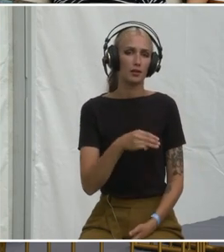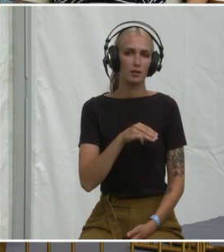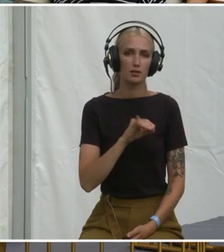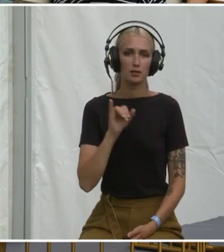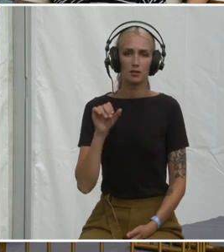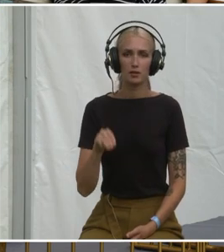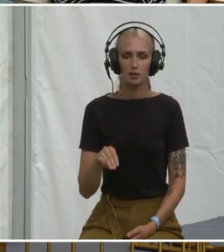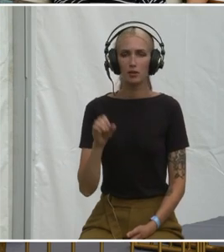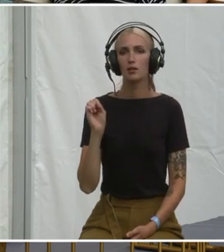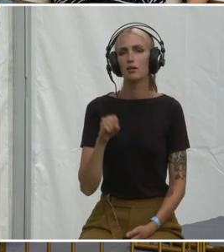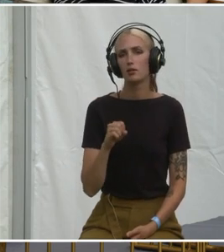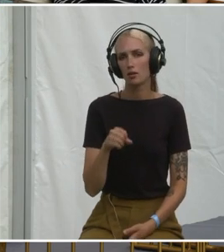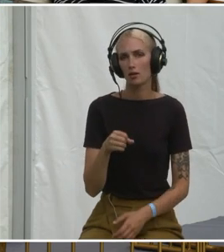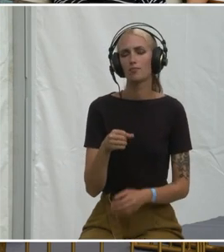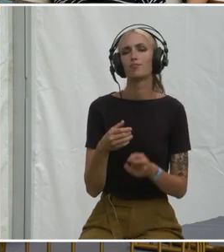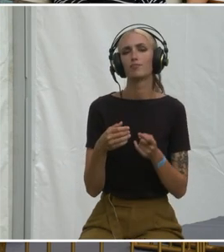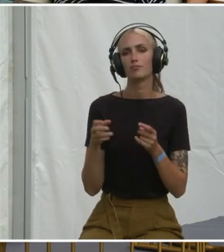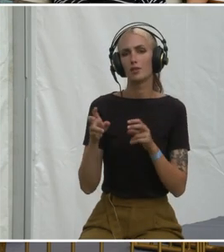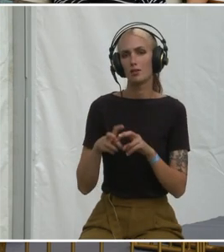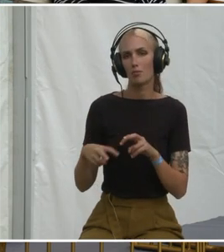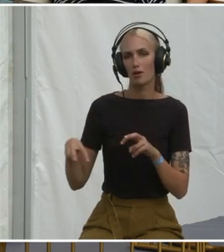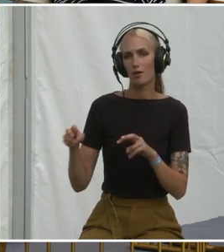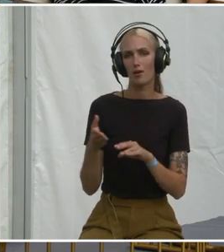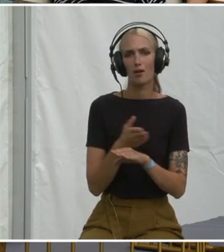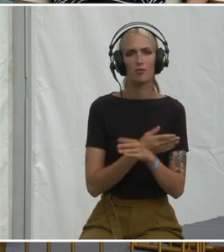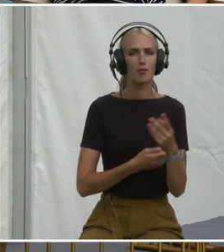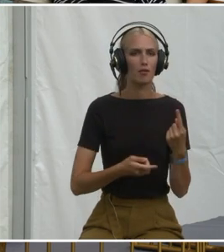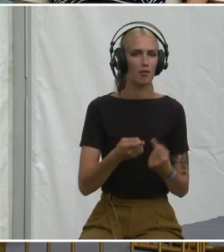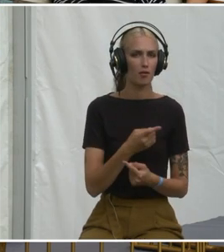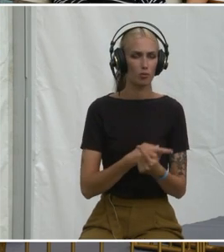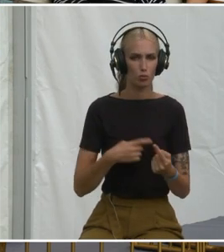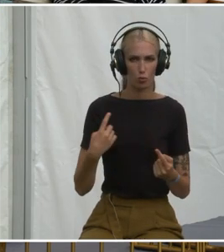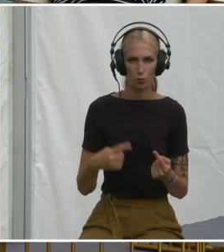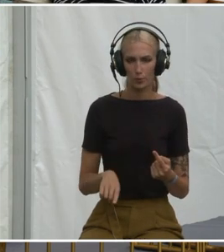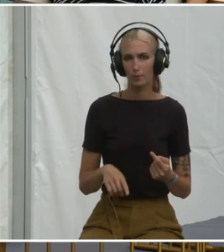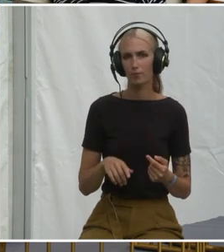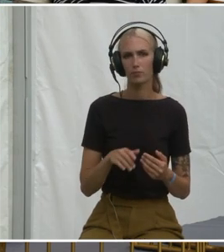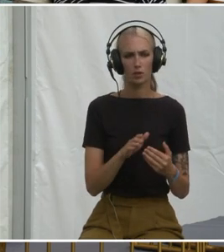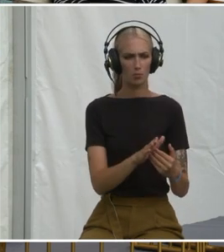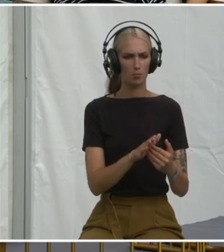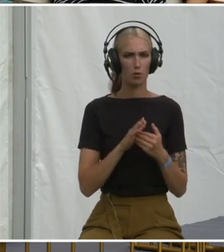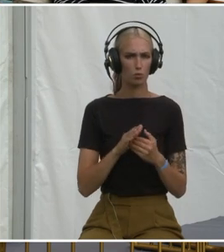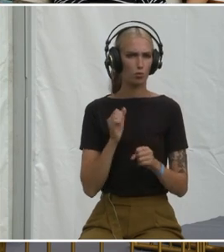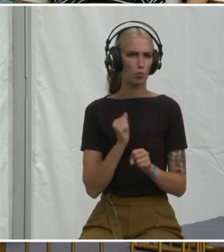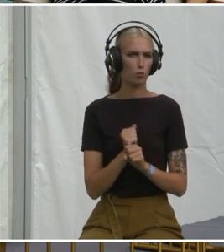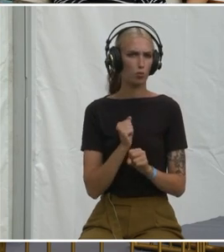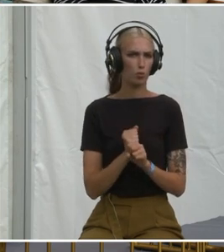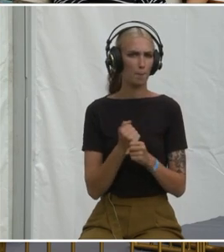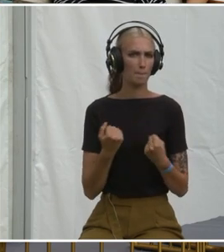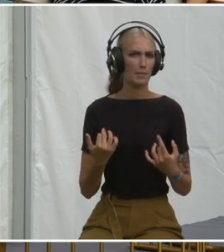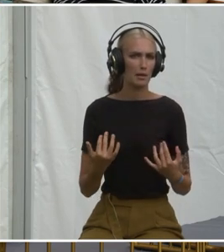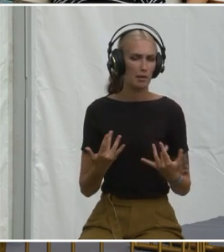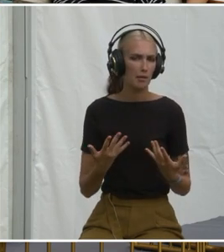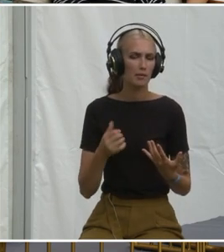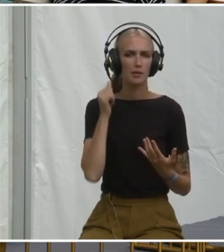We had a small talk before this this meeting that when this big change started to affect our working lives and